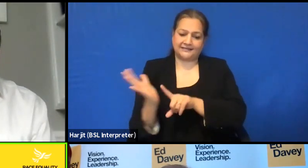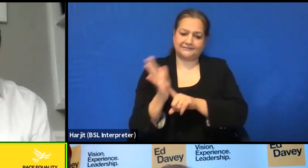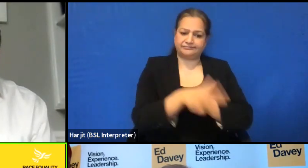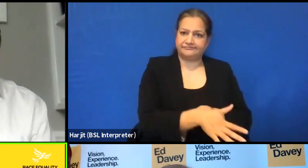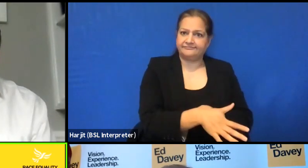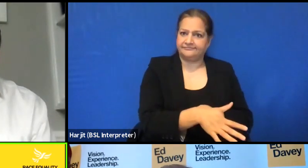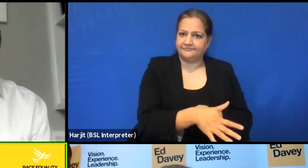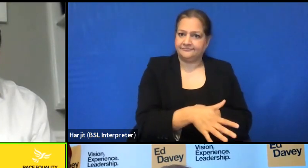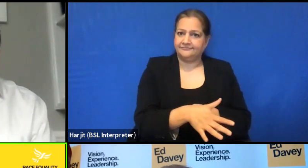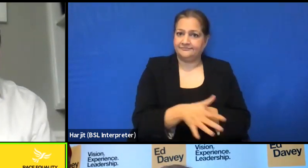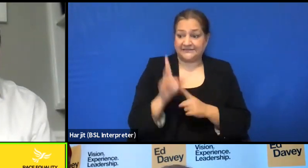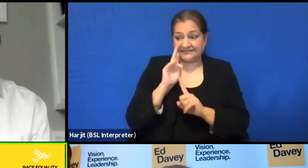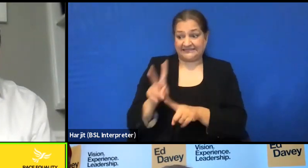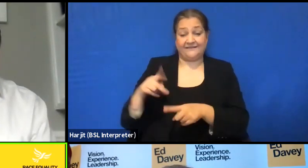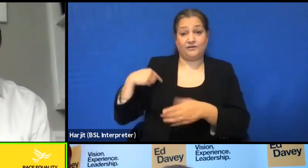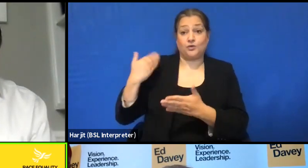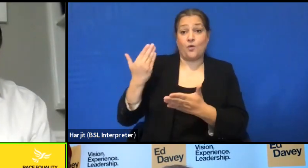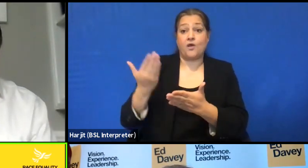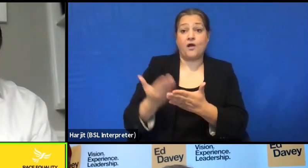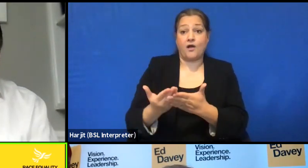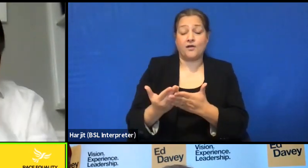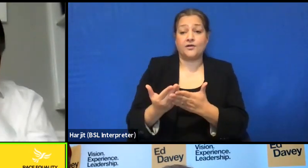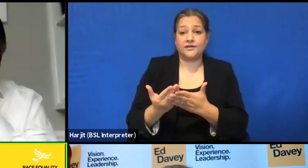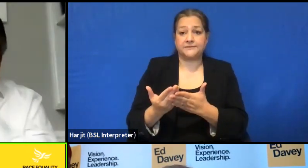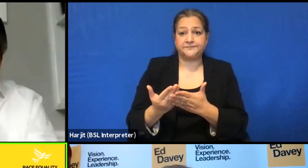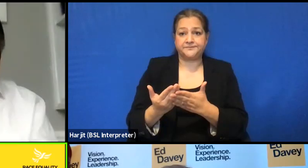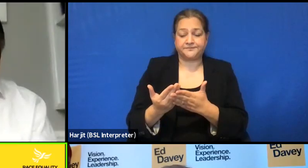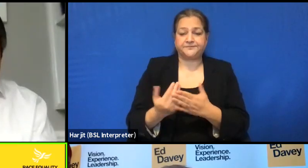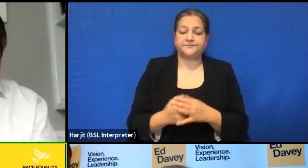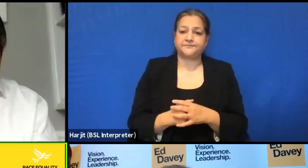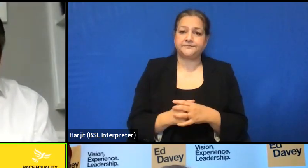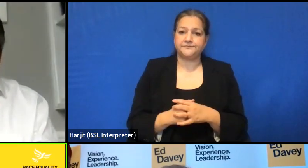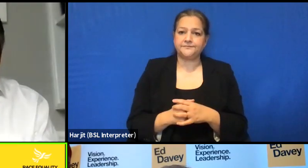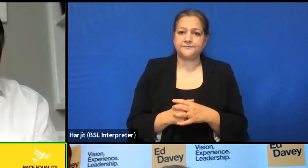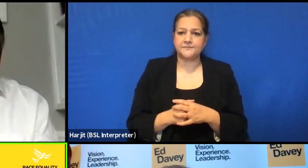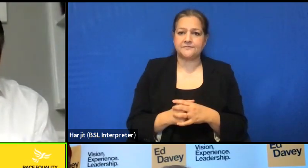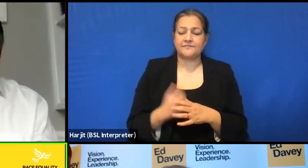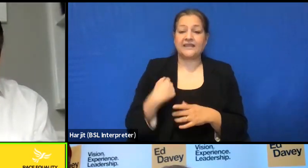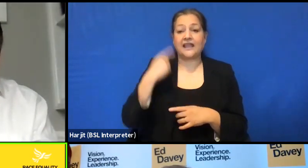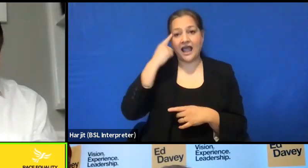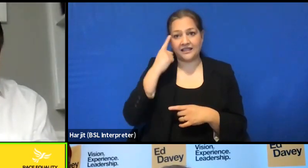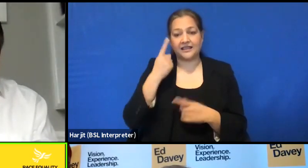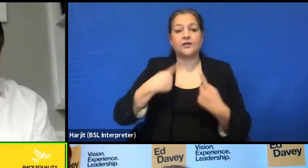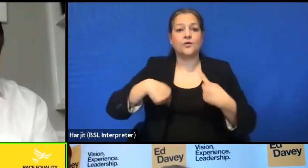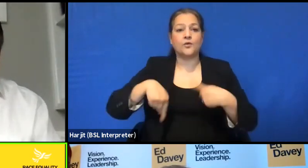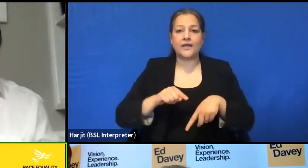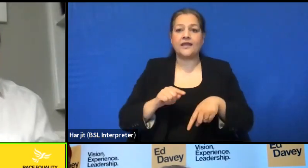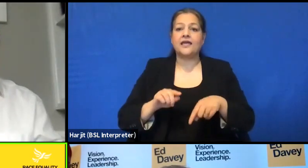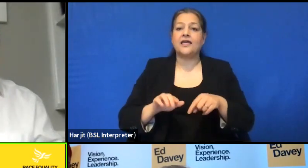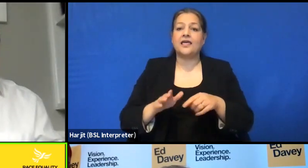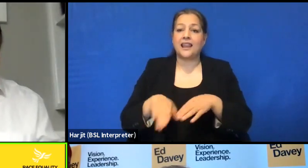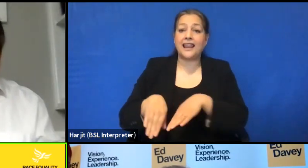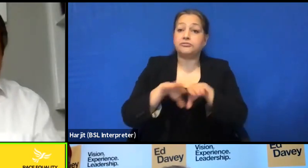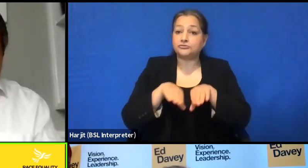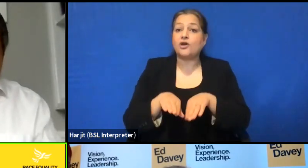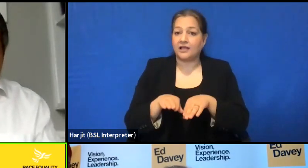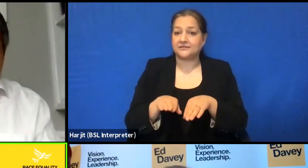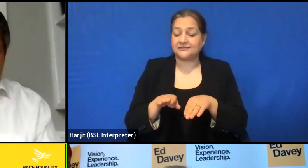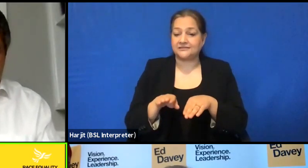seen for so long. And tackling this, I think we as liberals have recognized